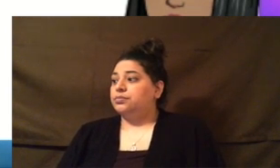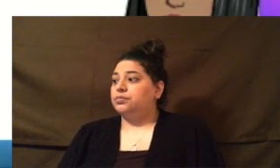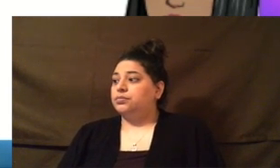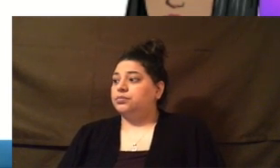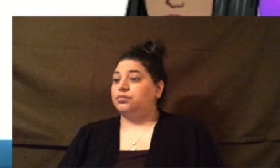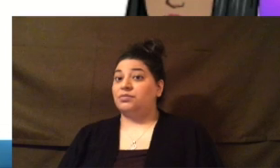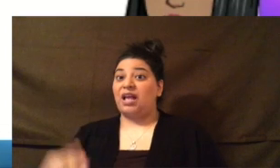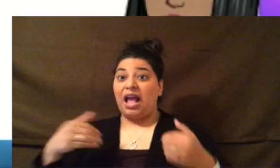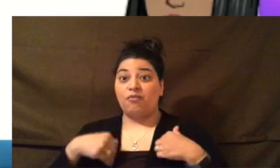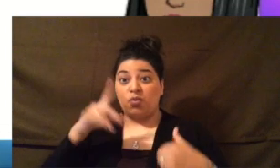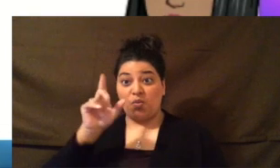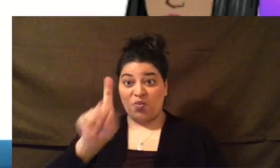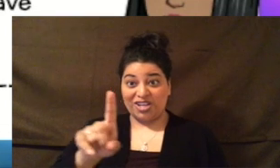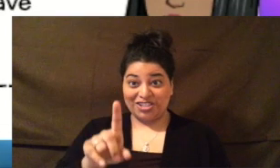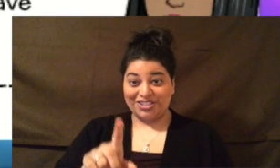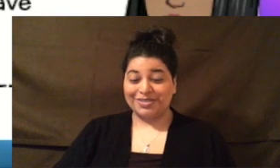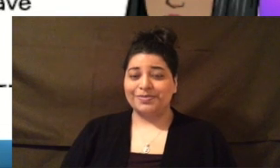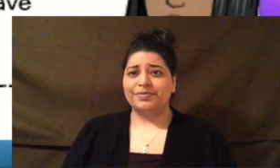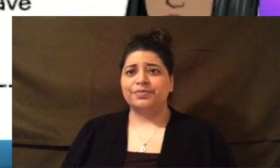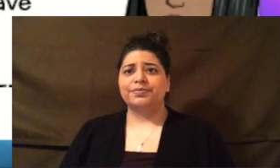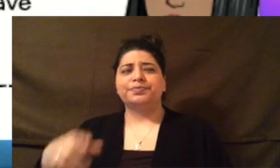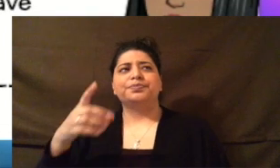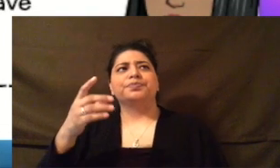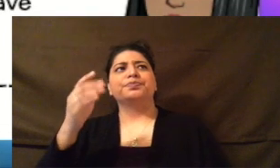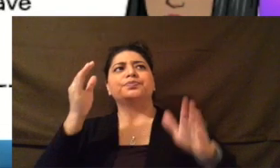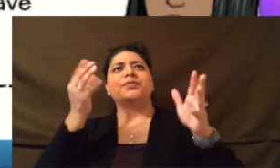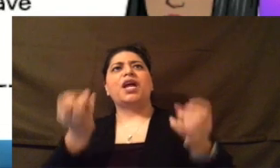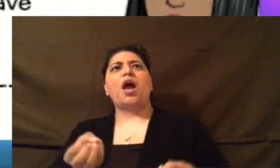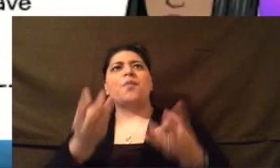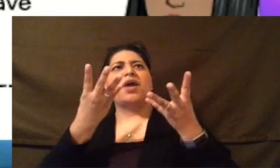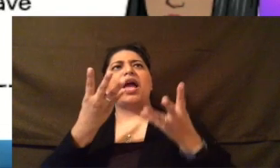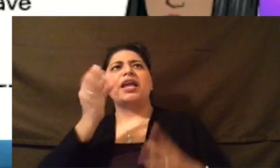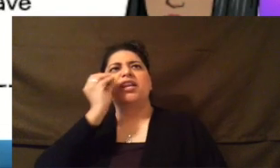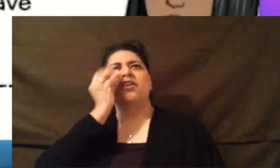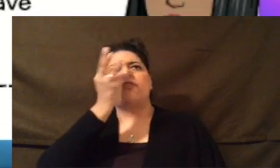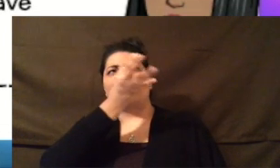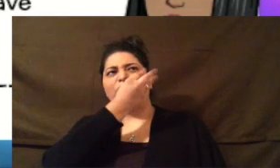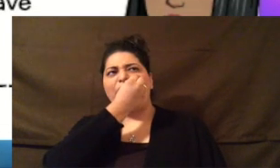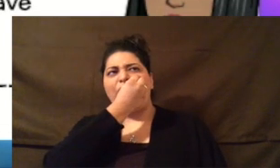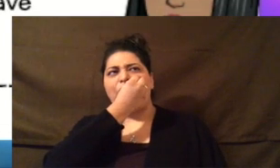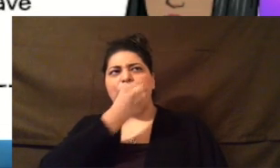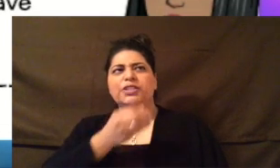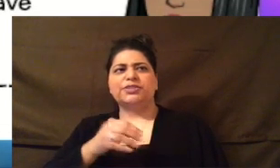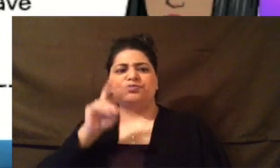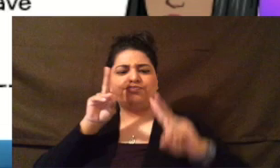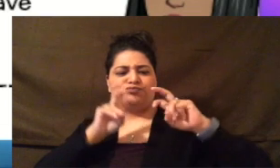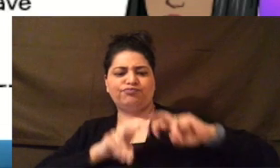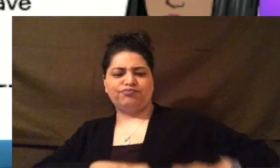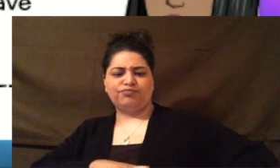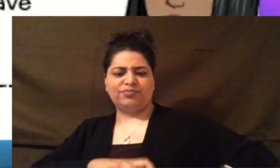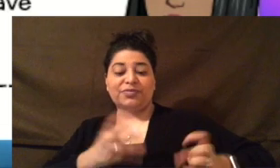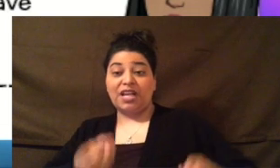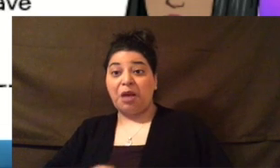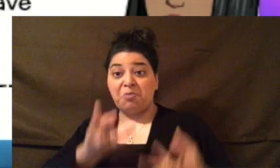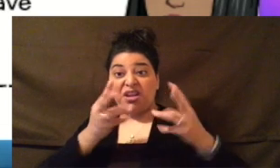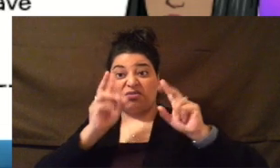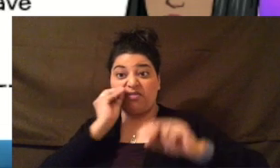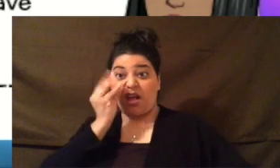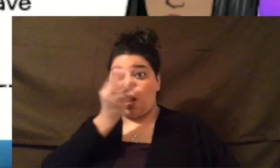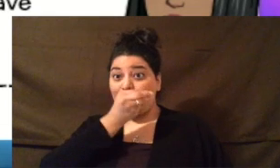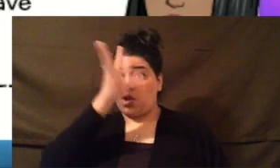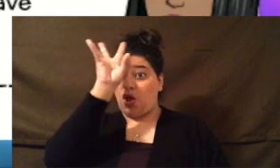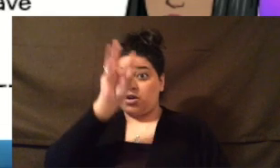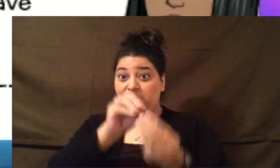Let's move on. We've got our questions. How many flowers were examined? So it wants to know how